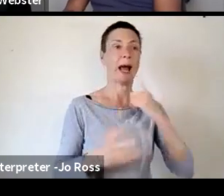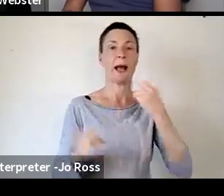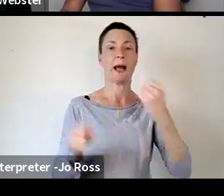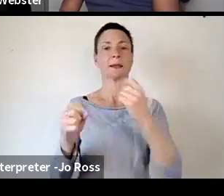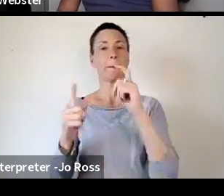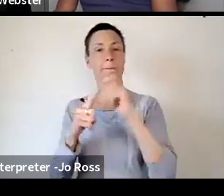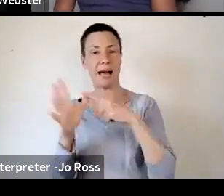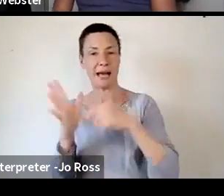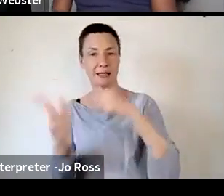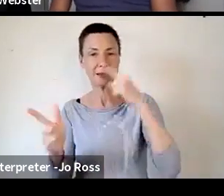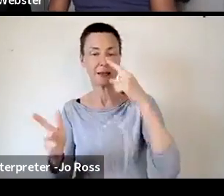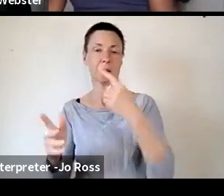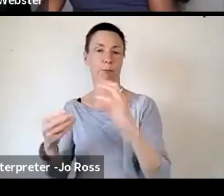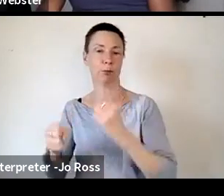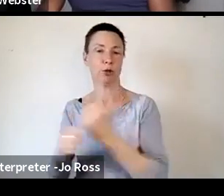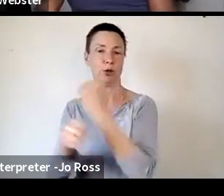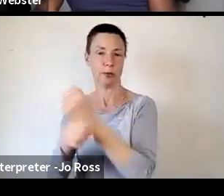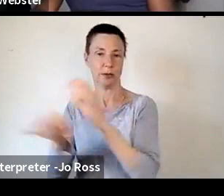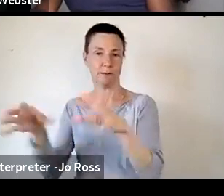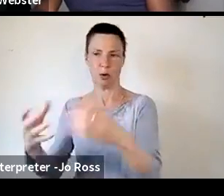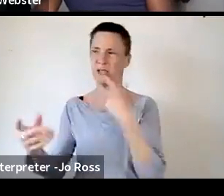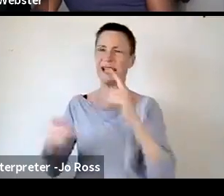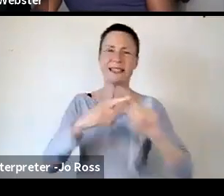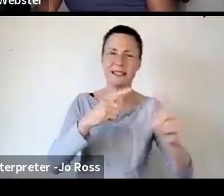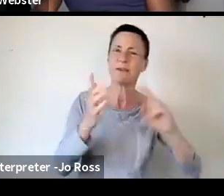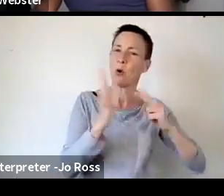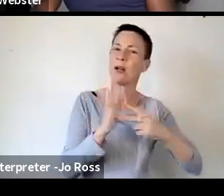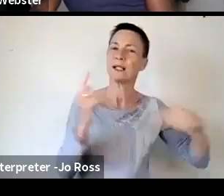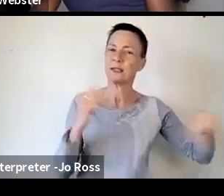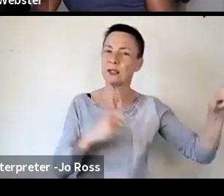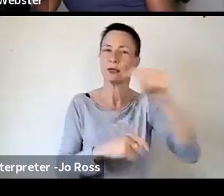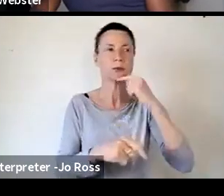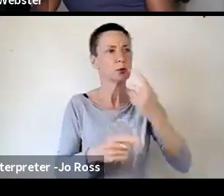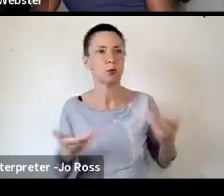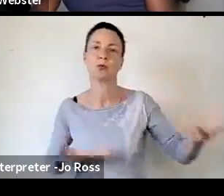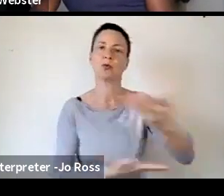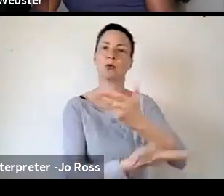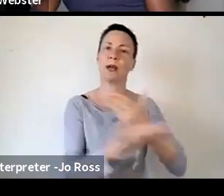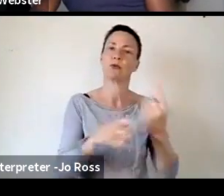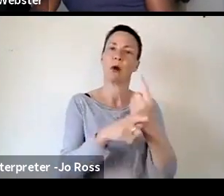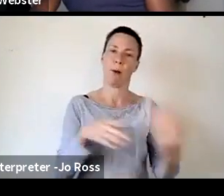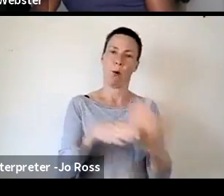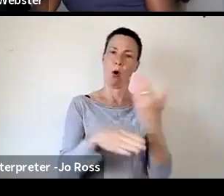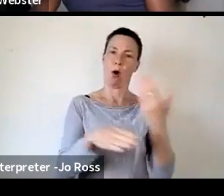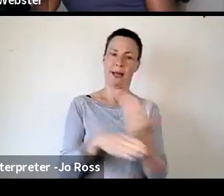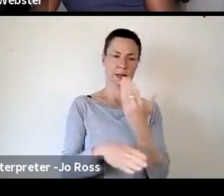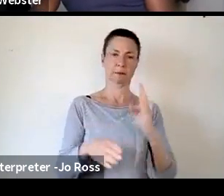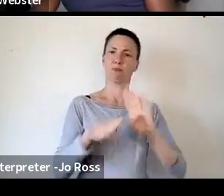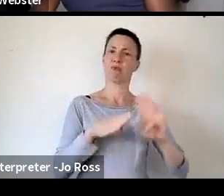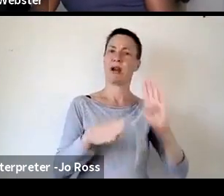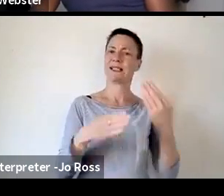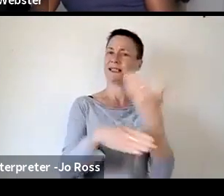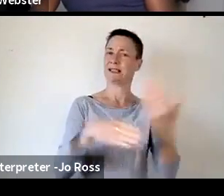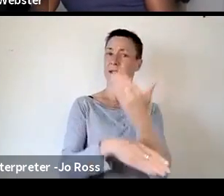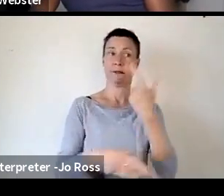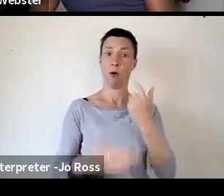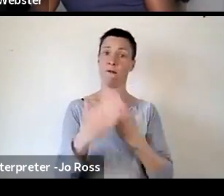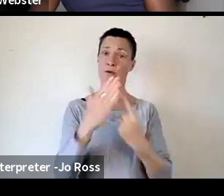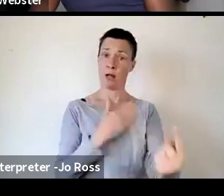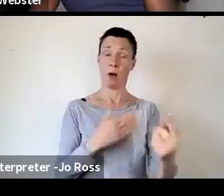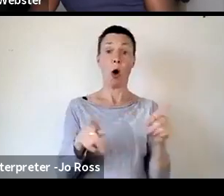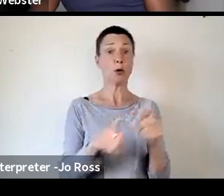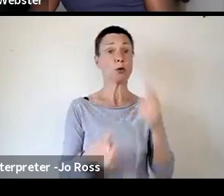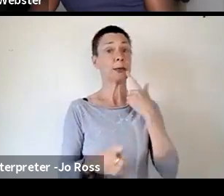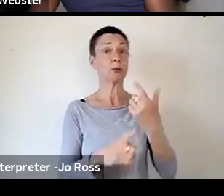PACT and other organisations to discuss working practices for freelancers. He was also voted